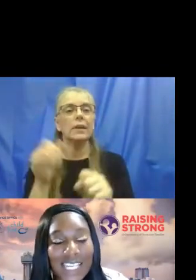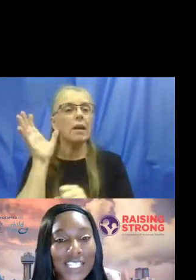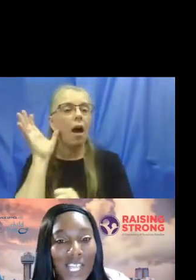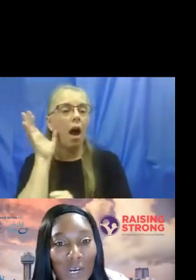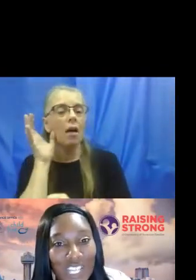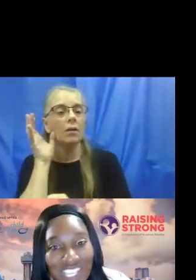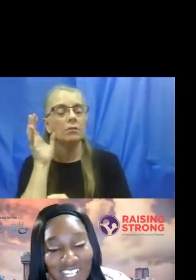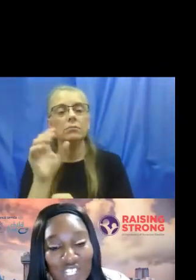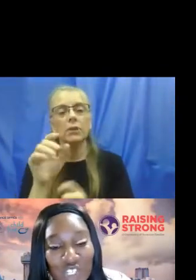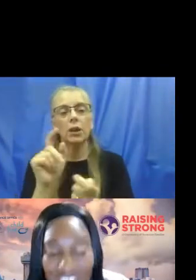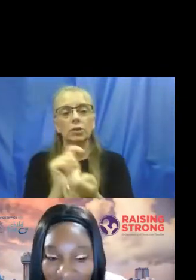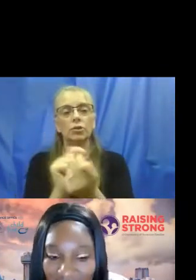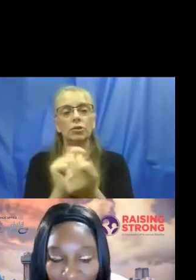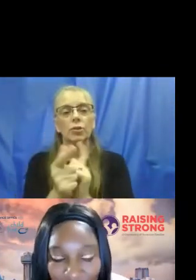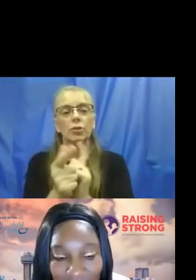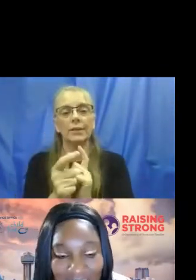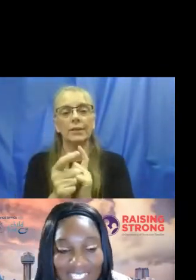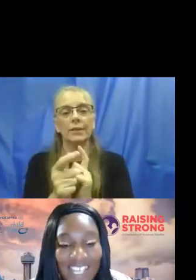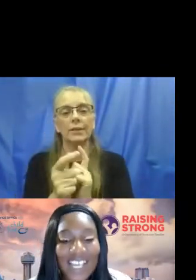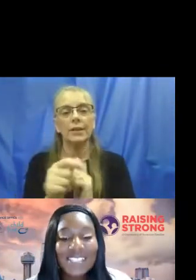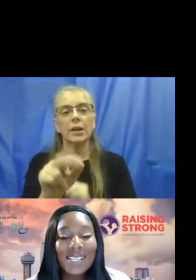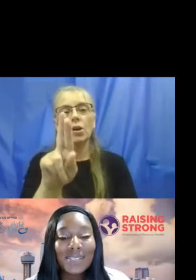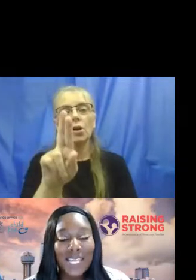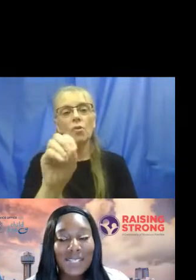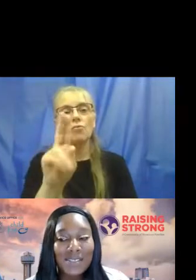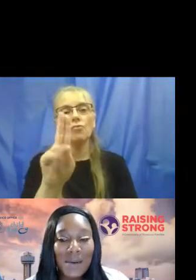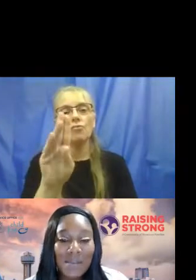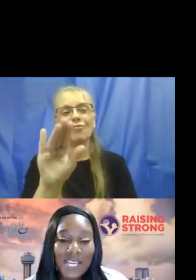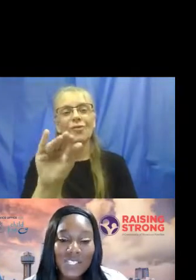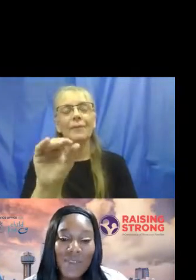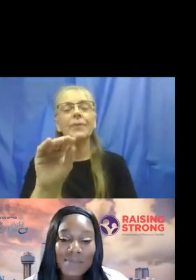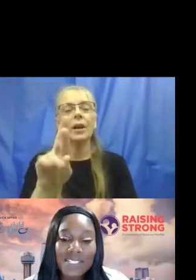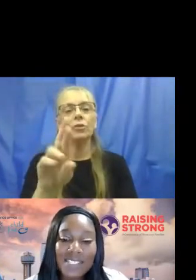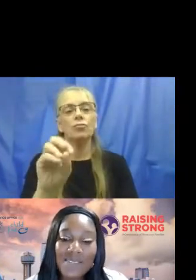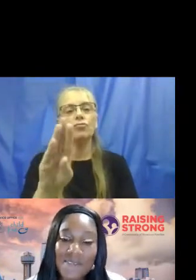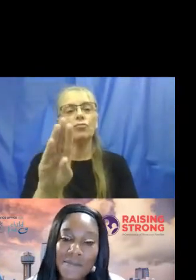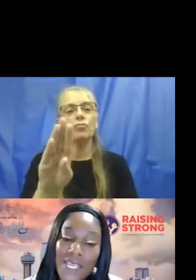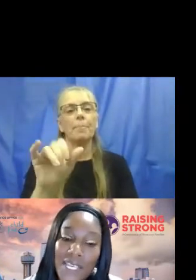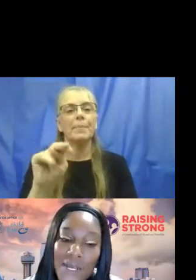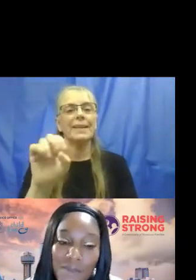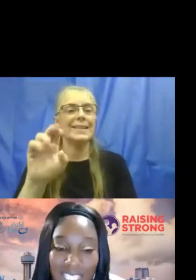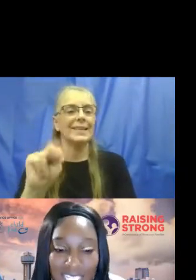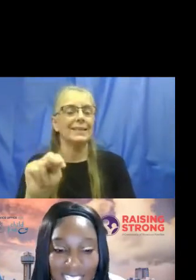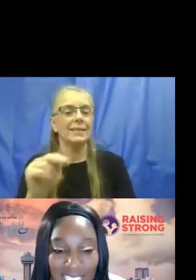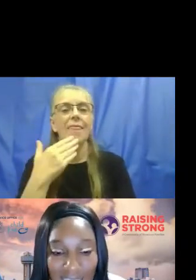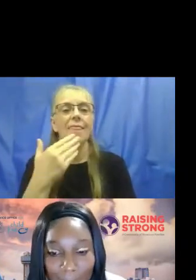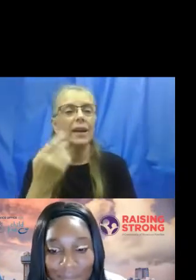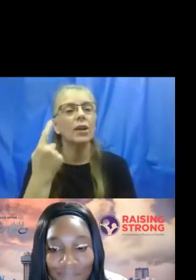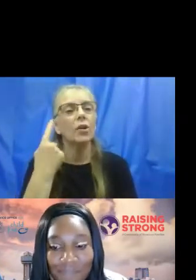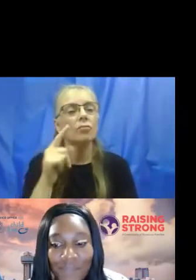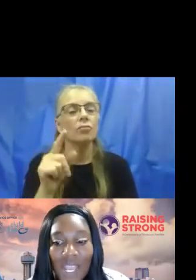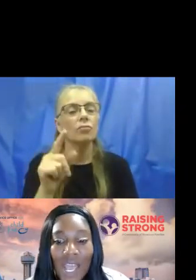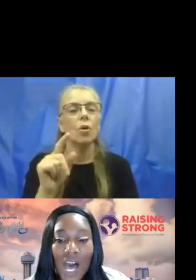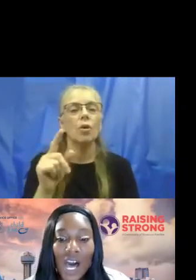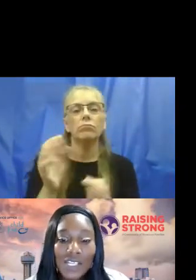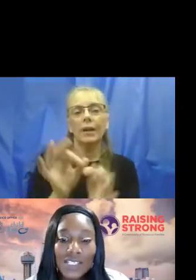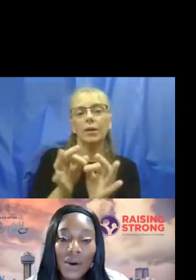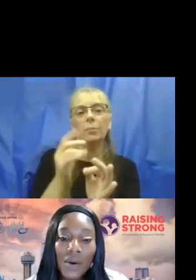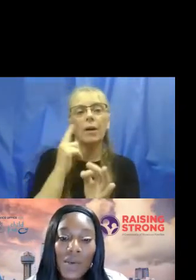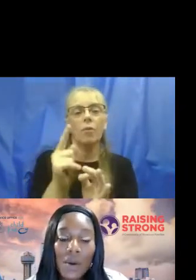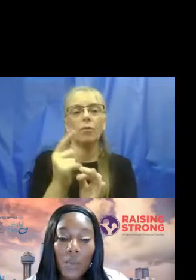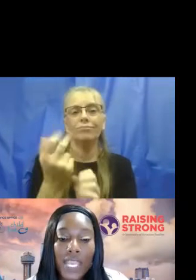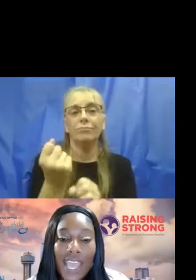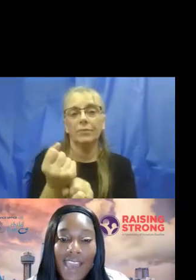is his third year translating for us. So thank you so much, Robinson, for being here with us today.